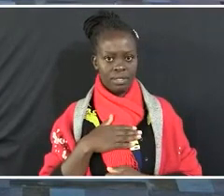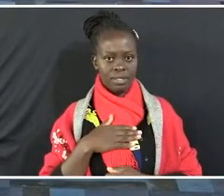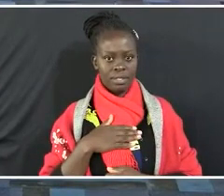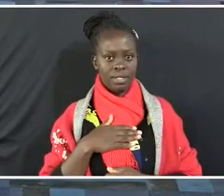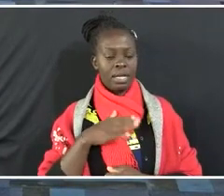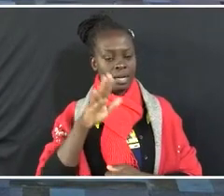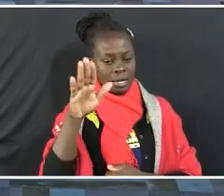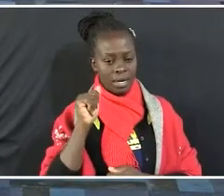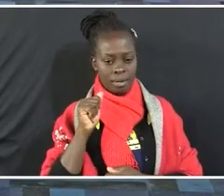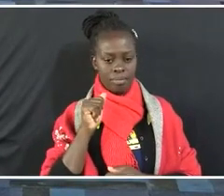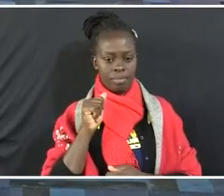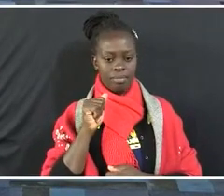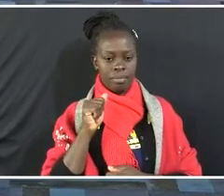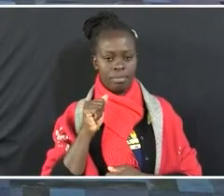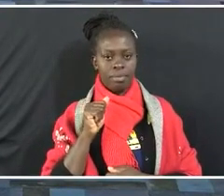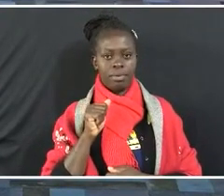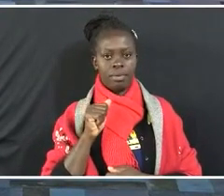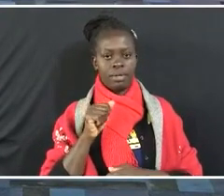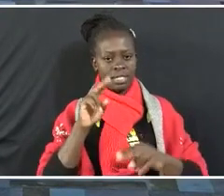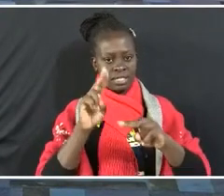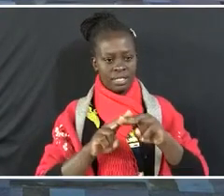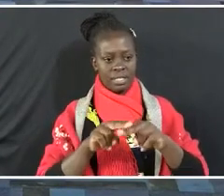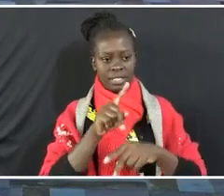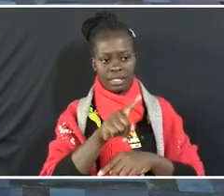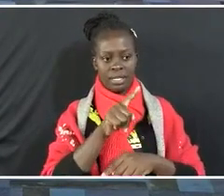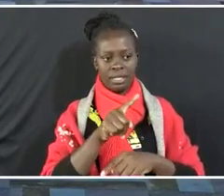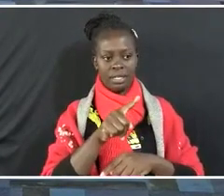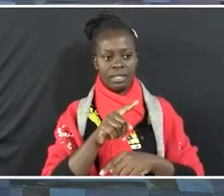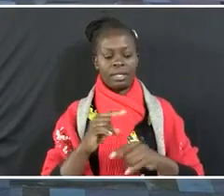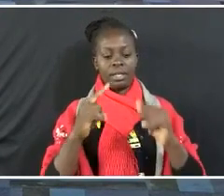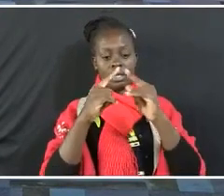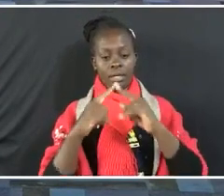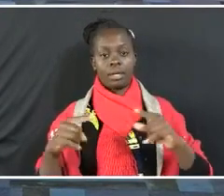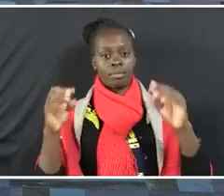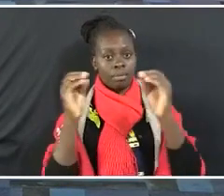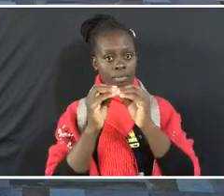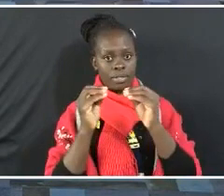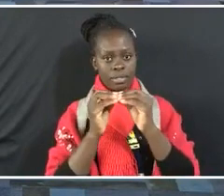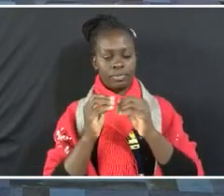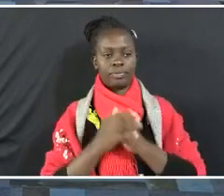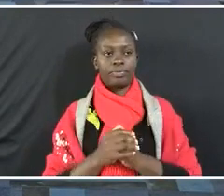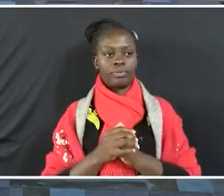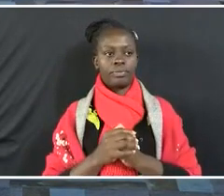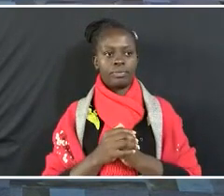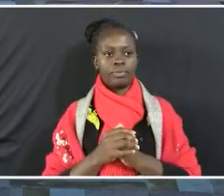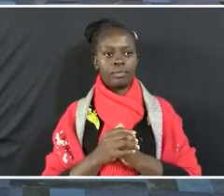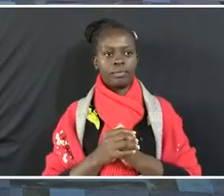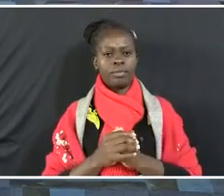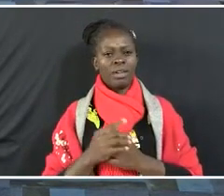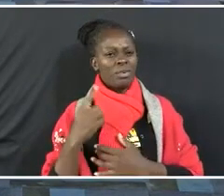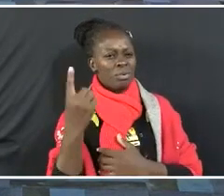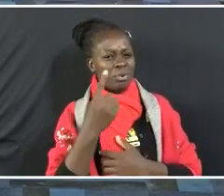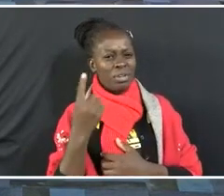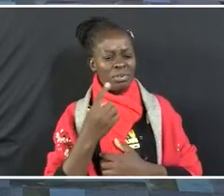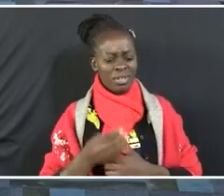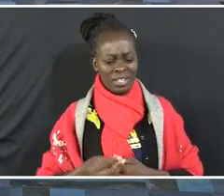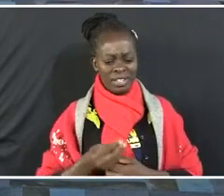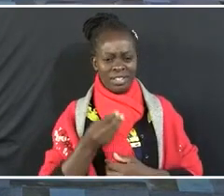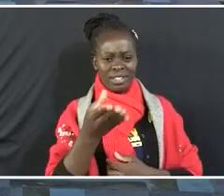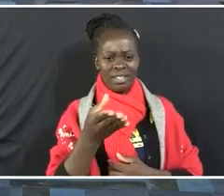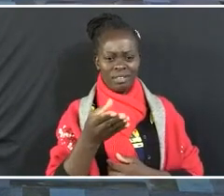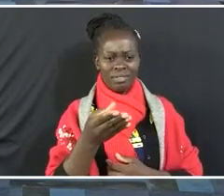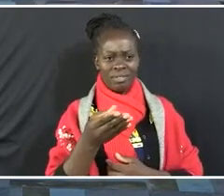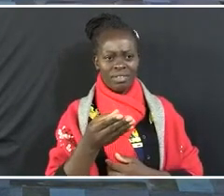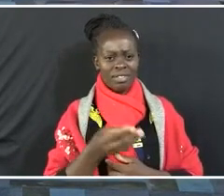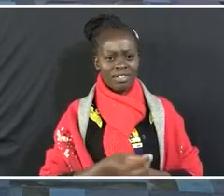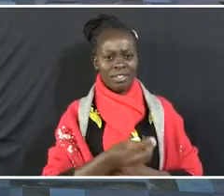We can argue all we want. Oh, the camp expenses are so much and everything. But let me tell you, attend so that you see where the